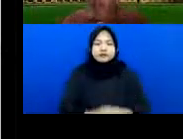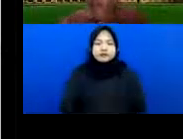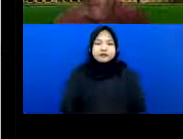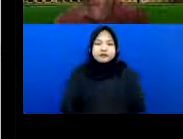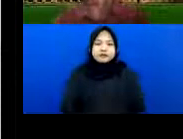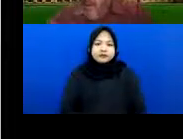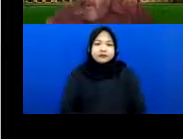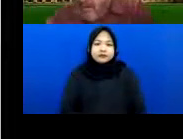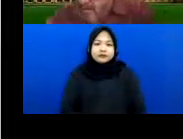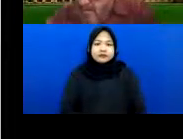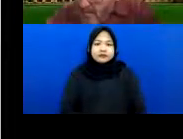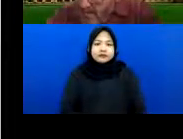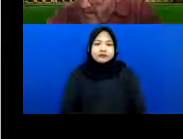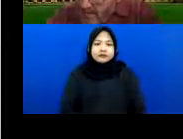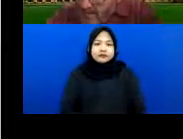Next slide, please.